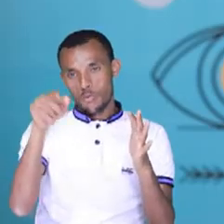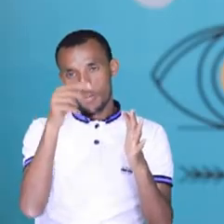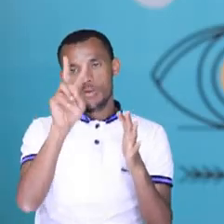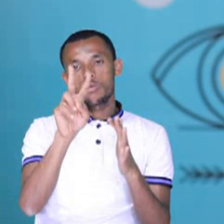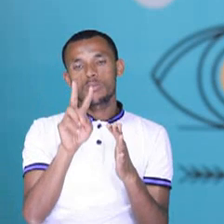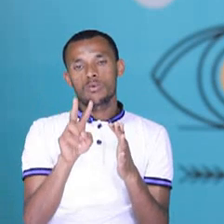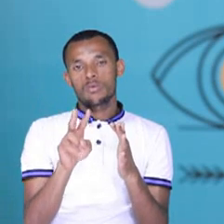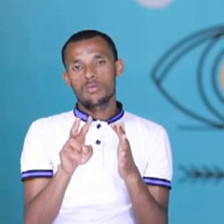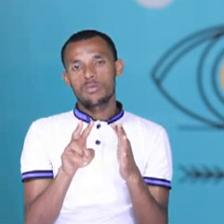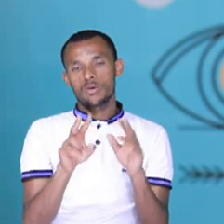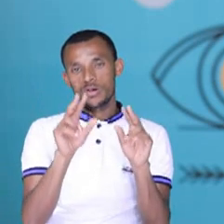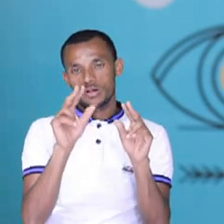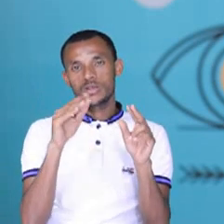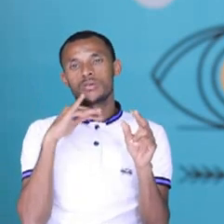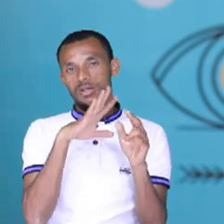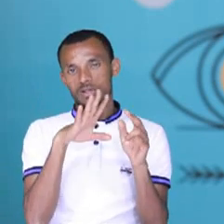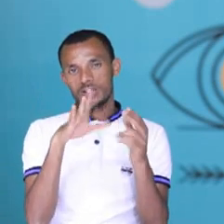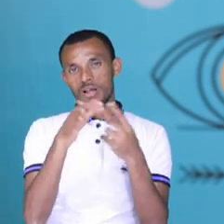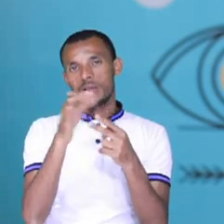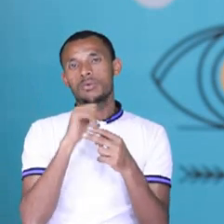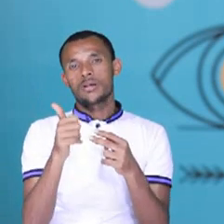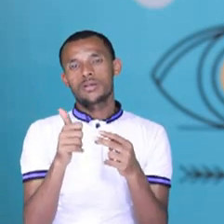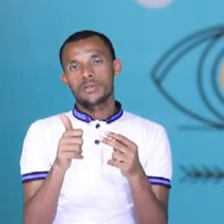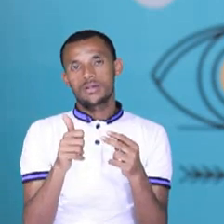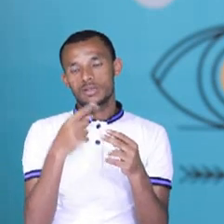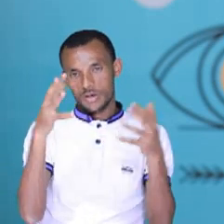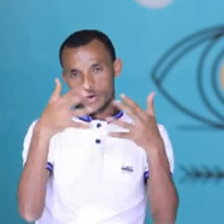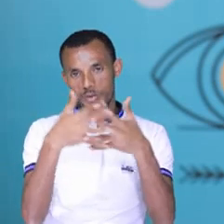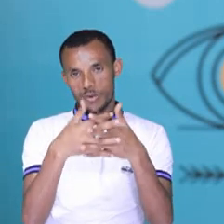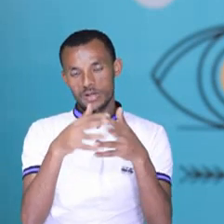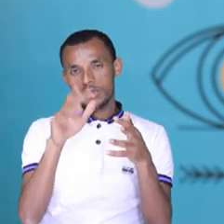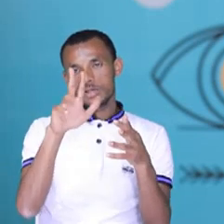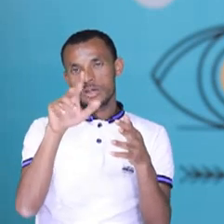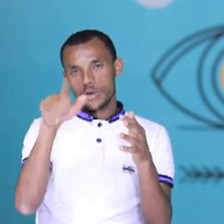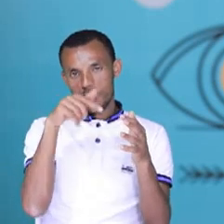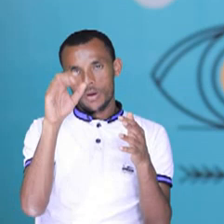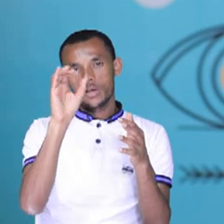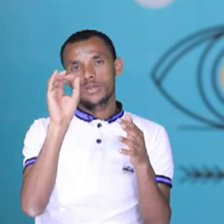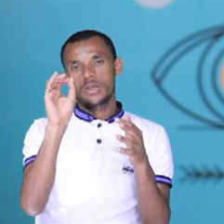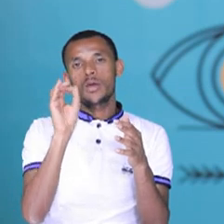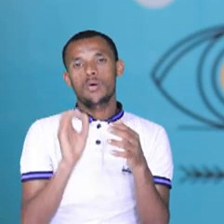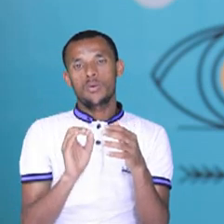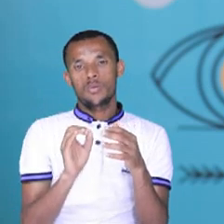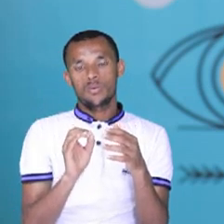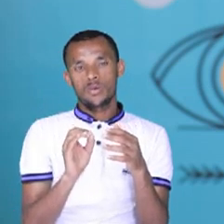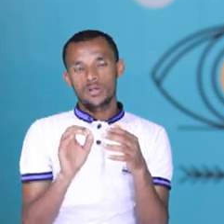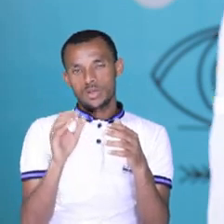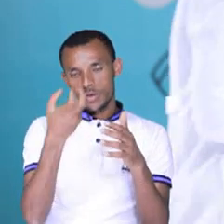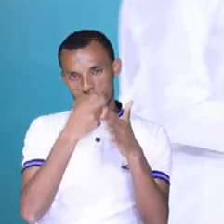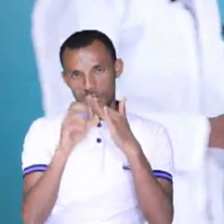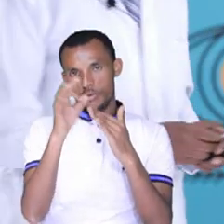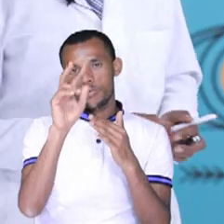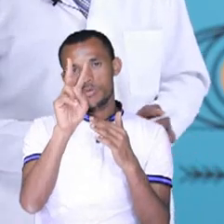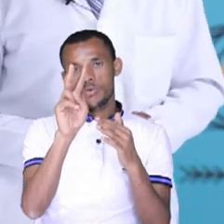But no defective bulb is selected. That means the combination of 3, 0 it will be. So the product of